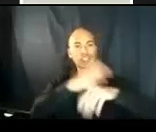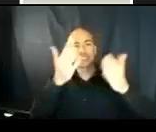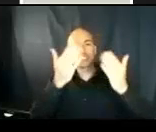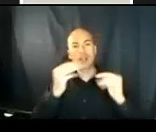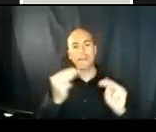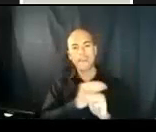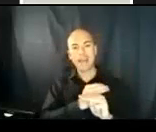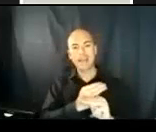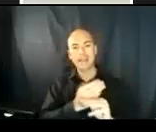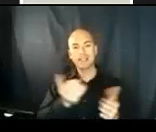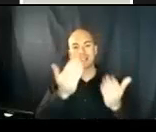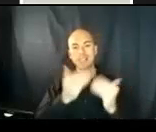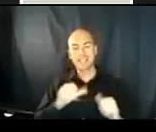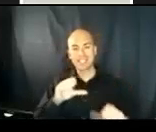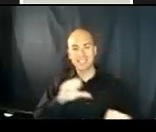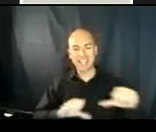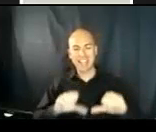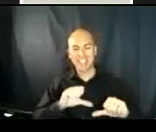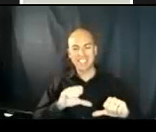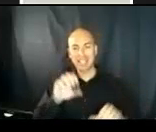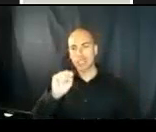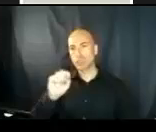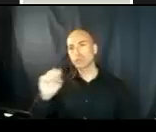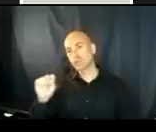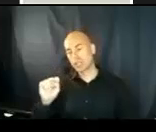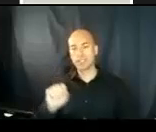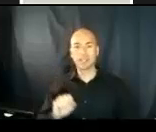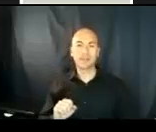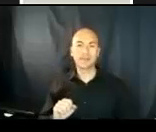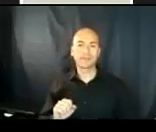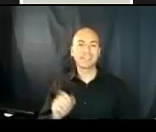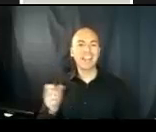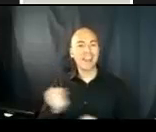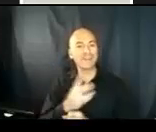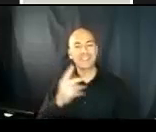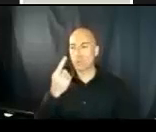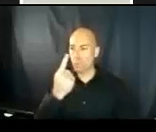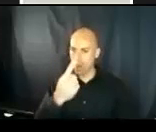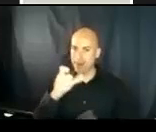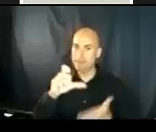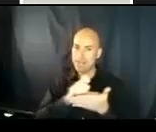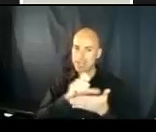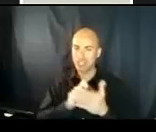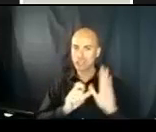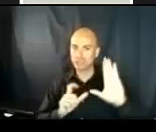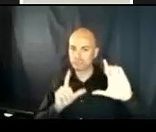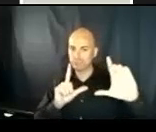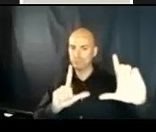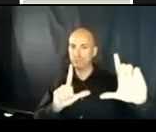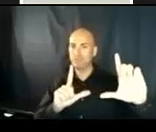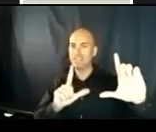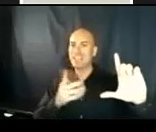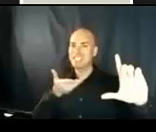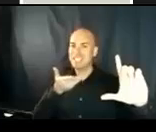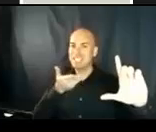and social studies. So when your learner comes in here, everything's in one page and that information is there. They know what's